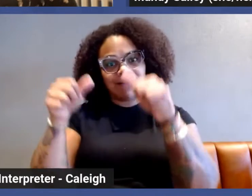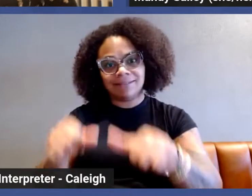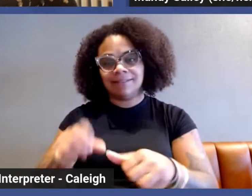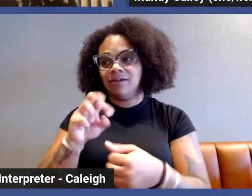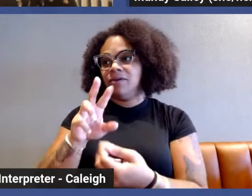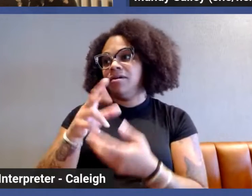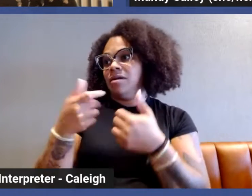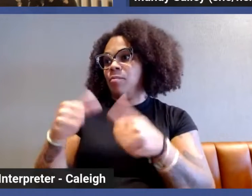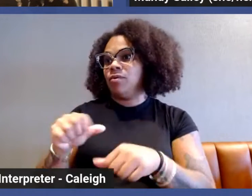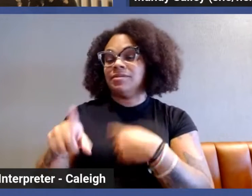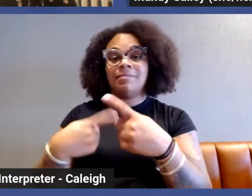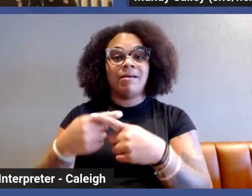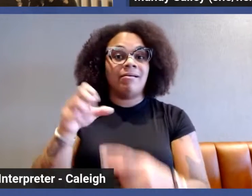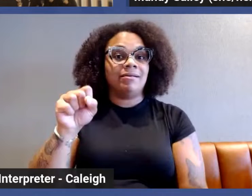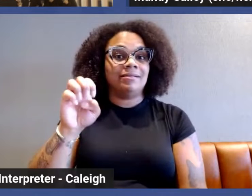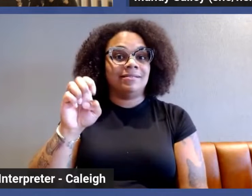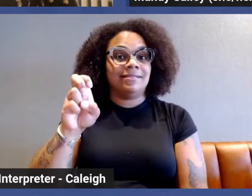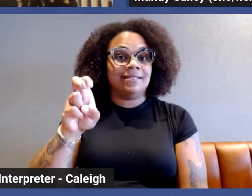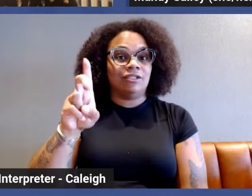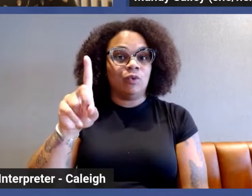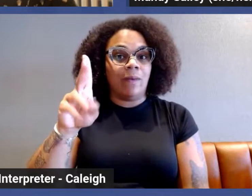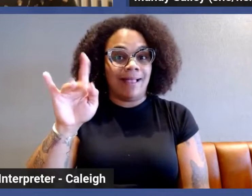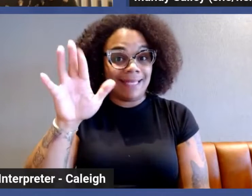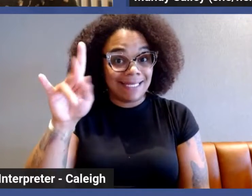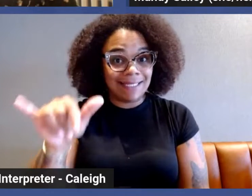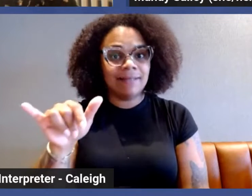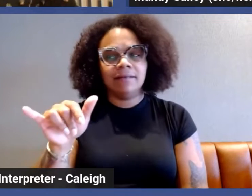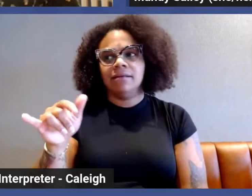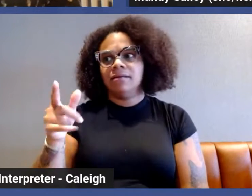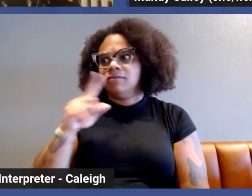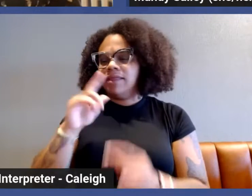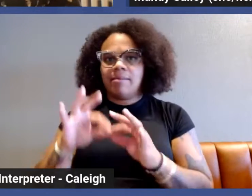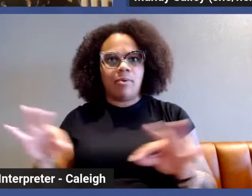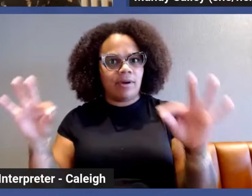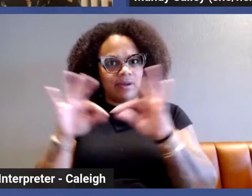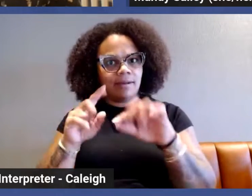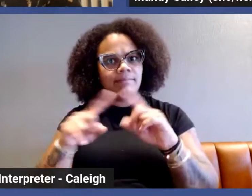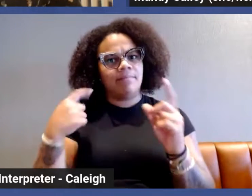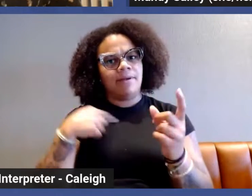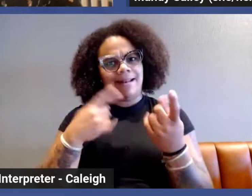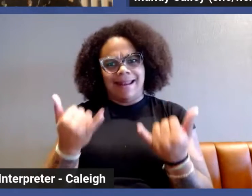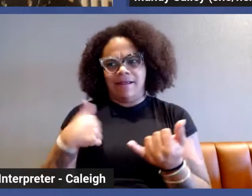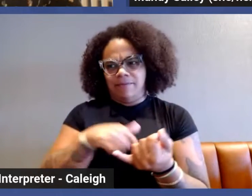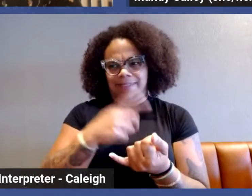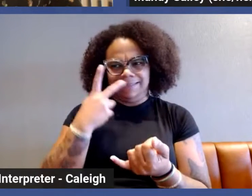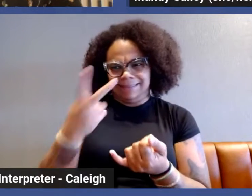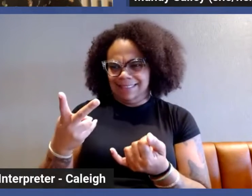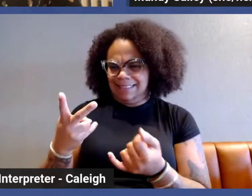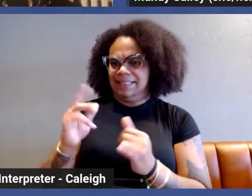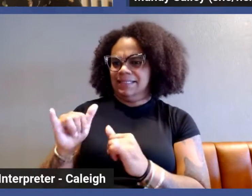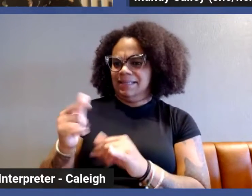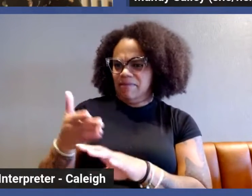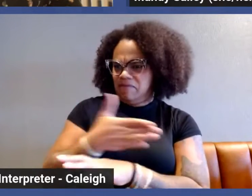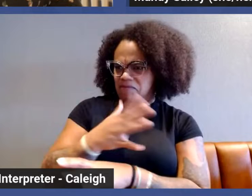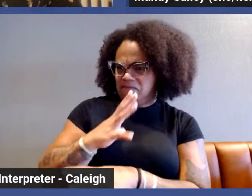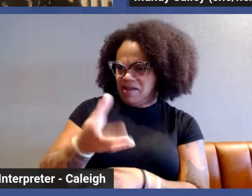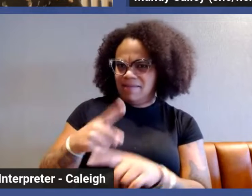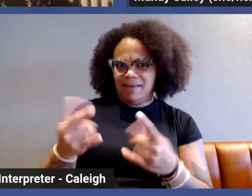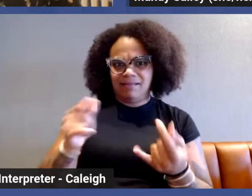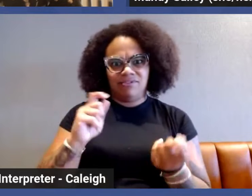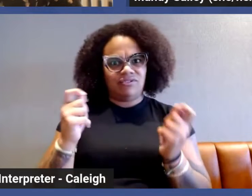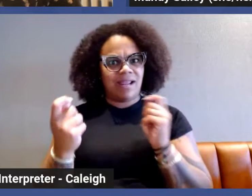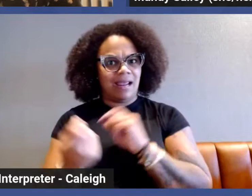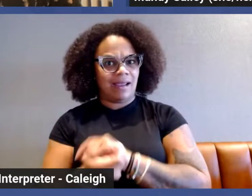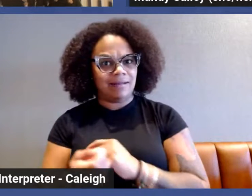really, really important. And we're seeing that change really drastically. Twitter